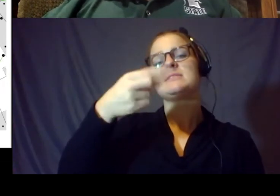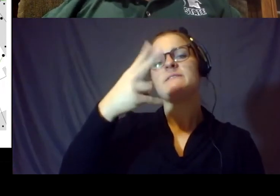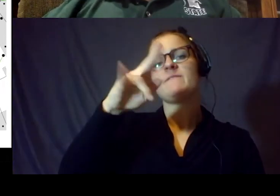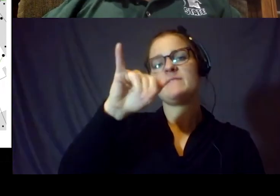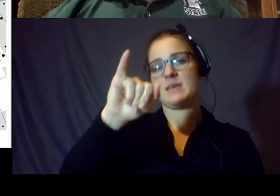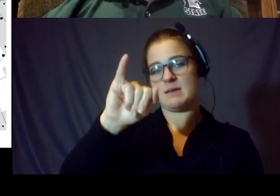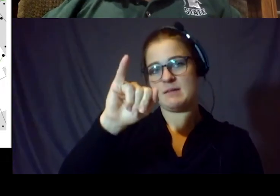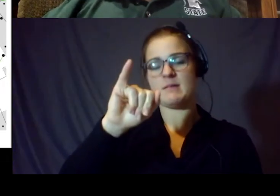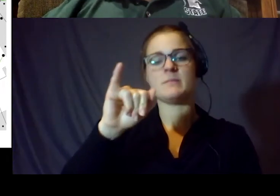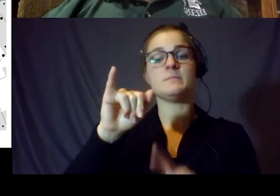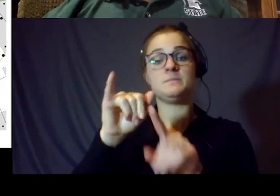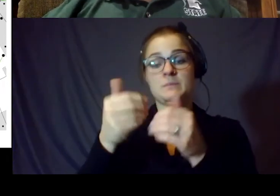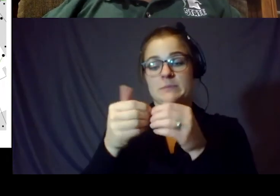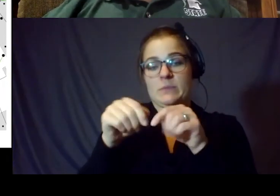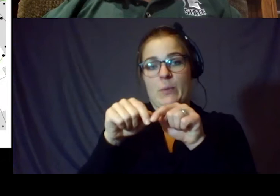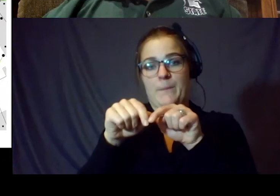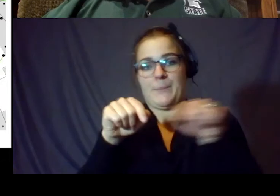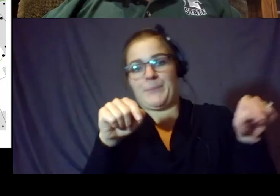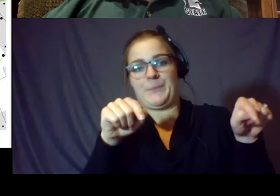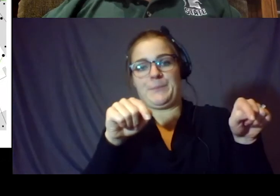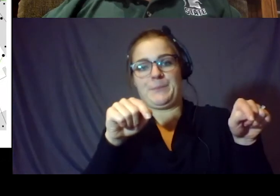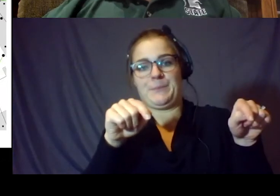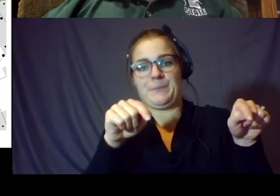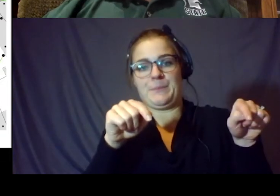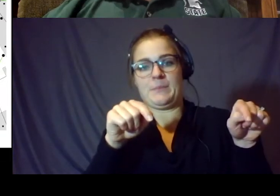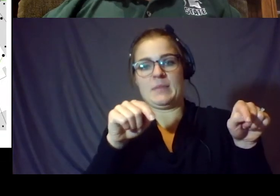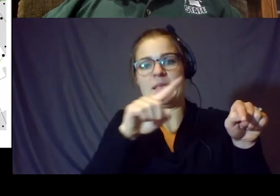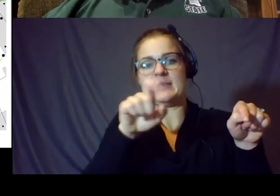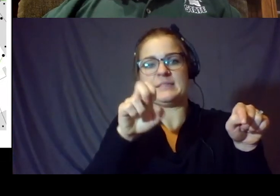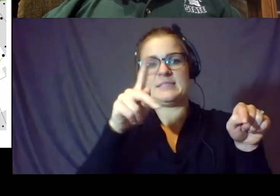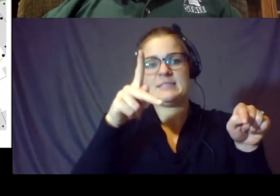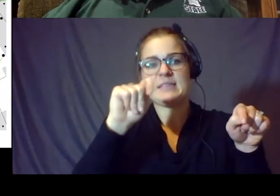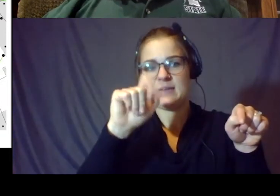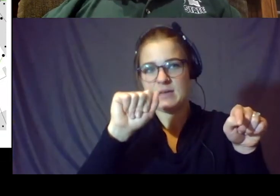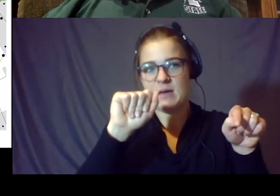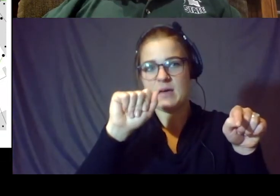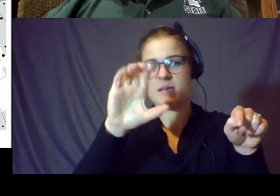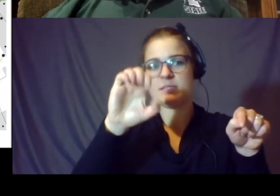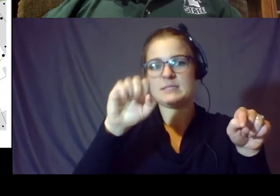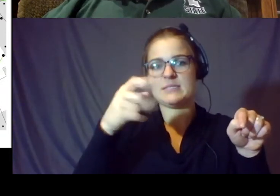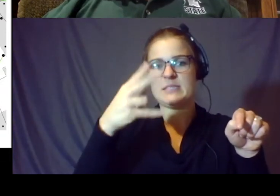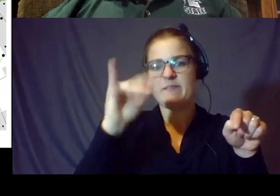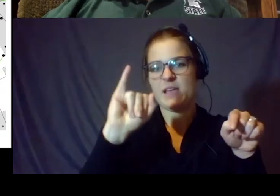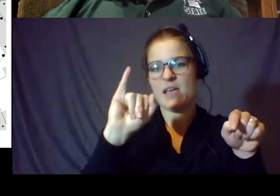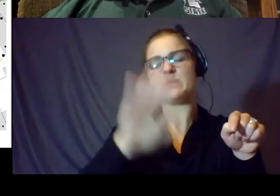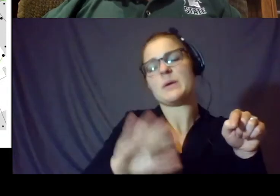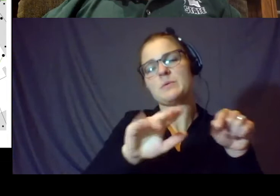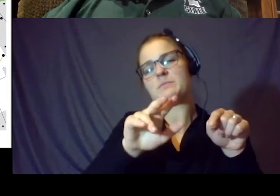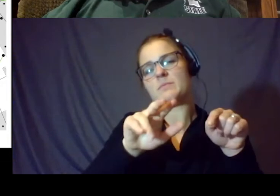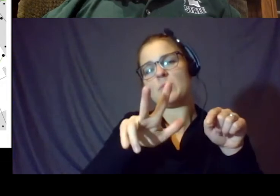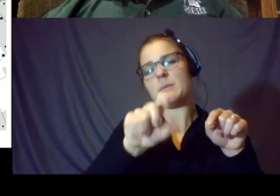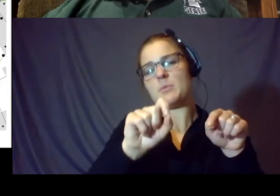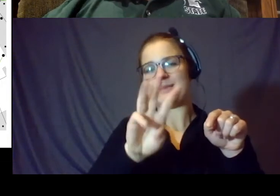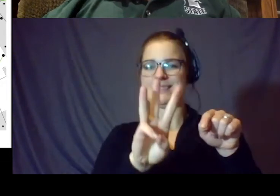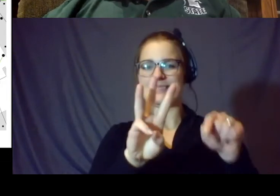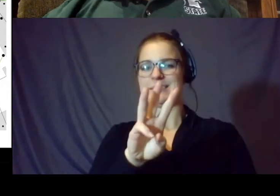Its nearest neighbor and brightest neighbor, Zeta Cephei, is about magnitude 3.6.